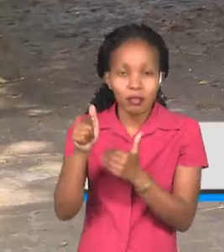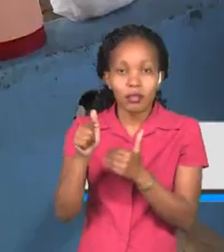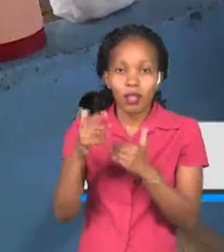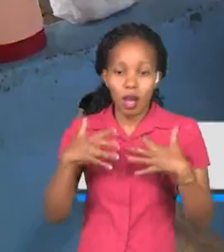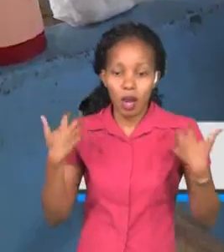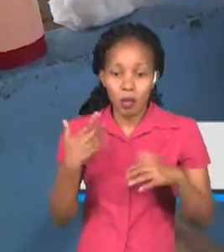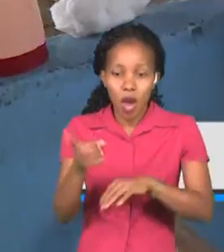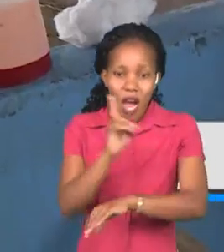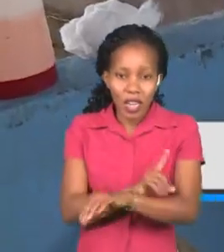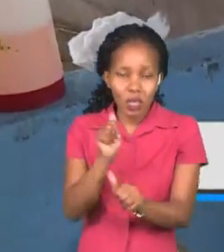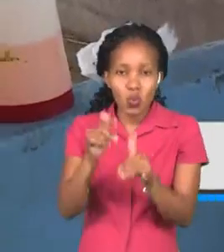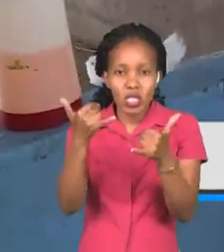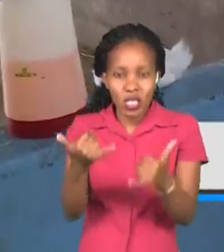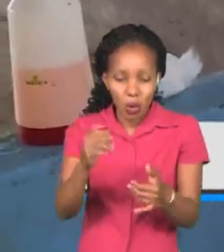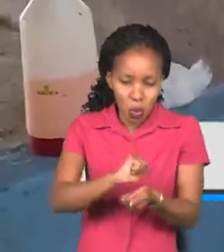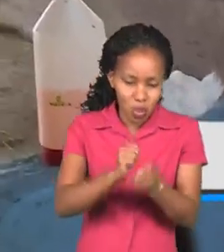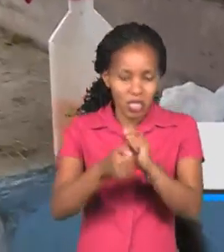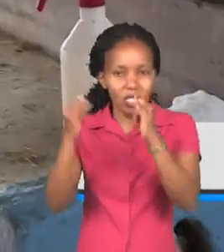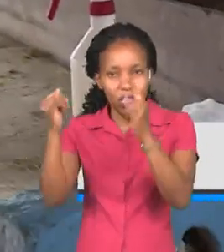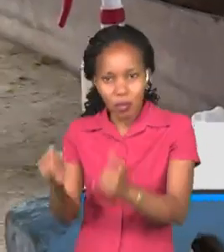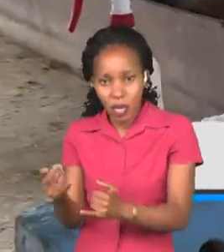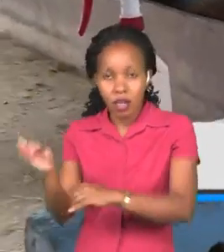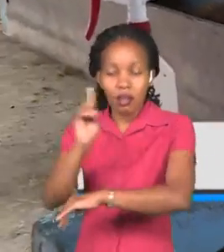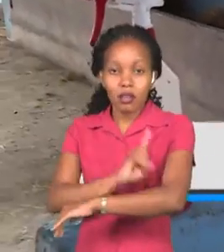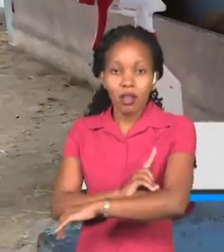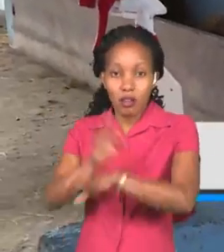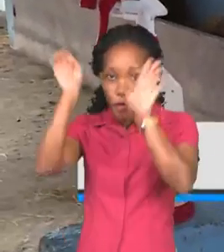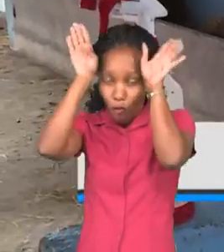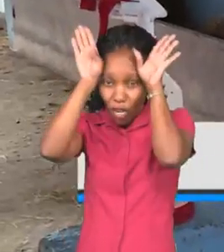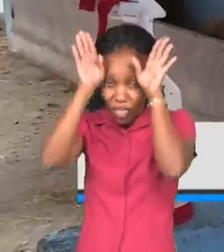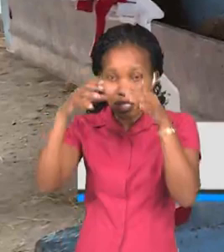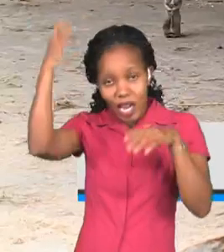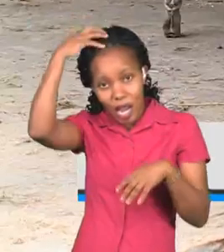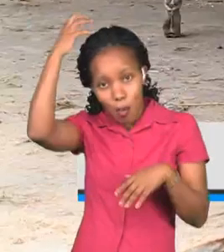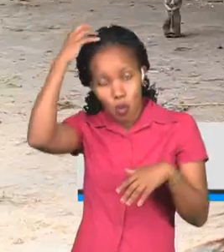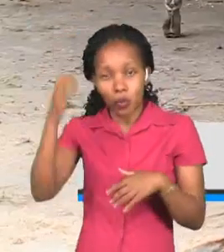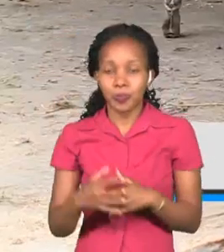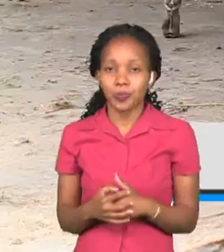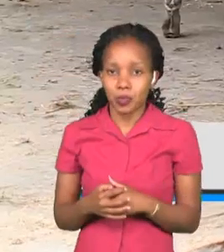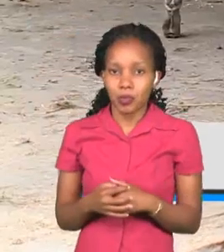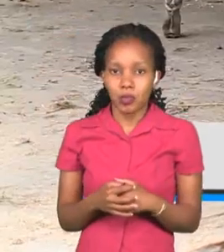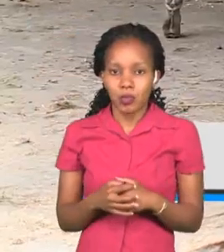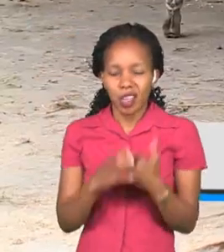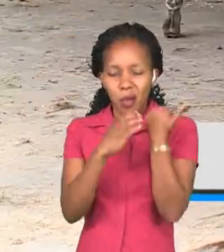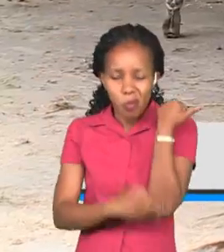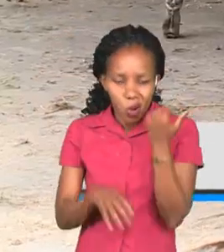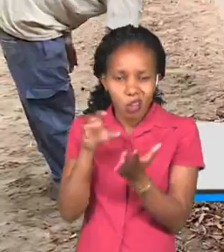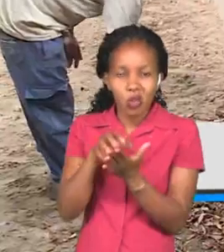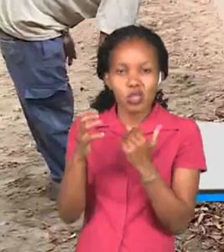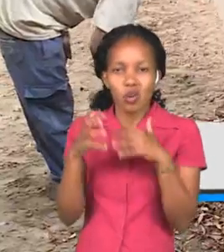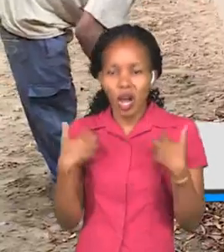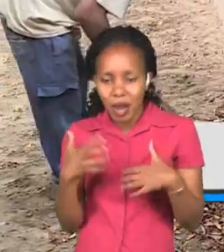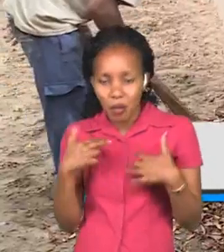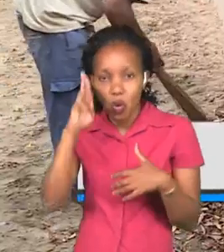a day that has now been turned into Independence Day for donkeys in Lamu. The poor condition of the animals was the